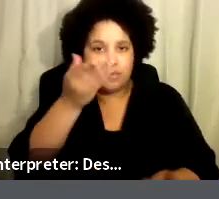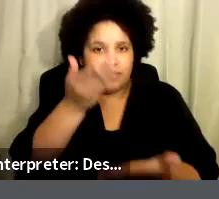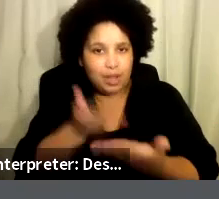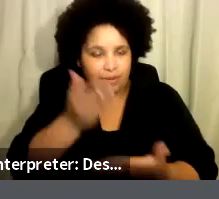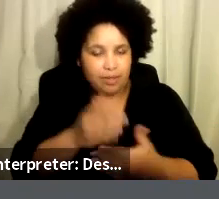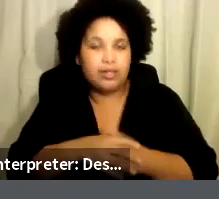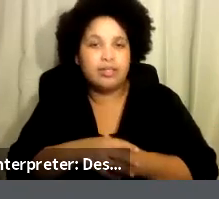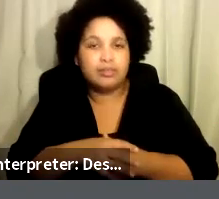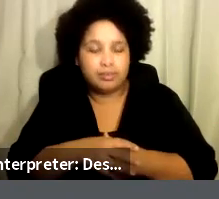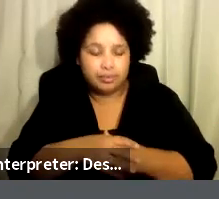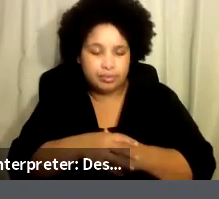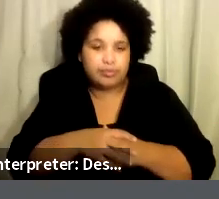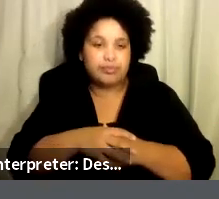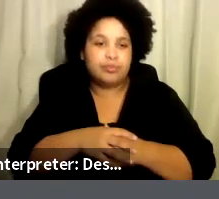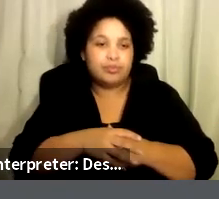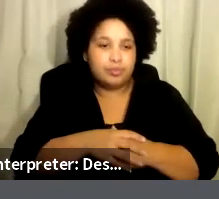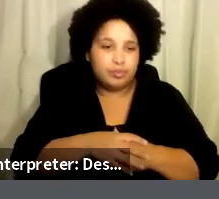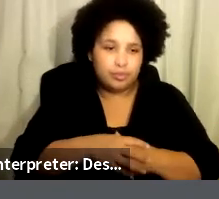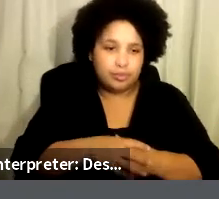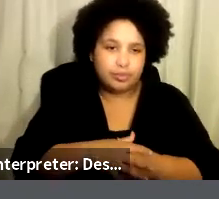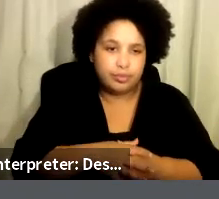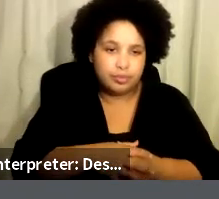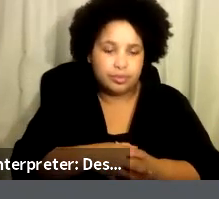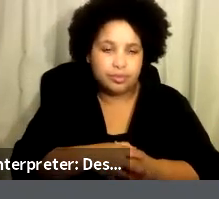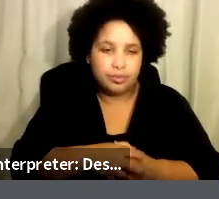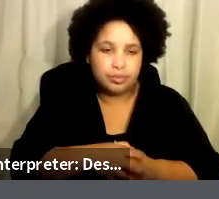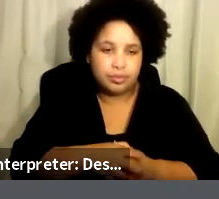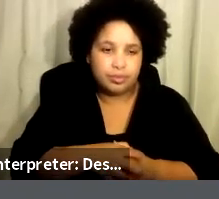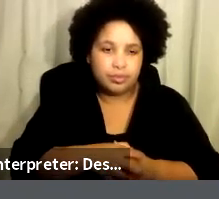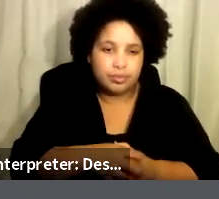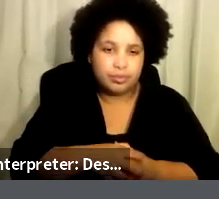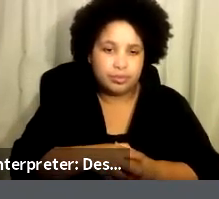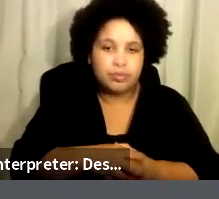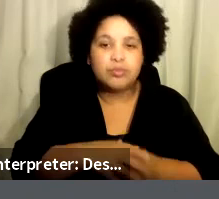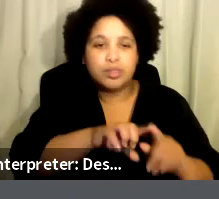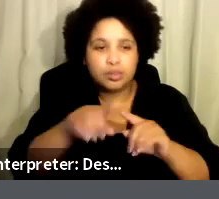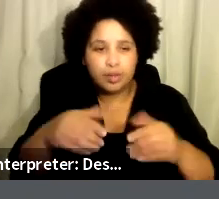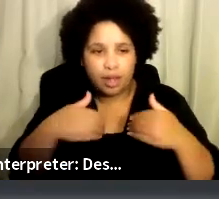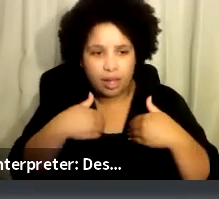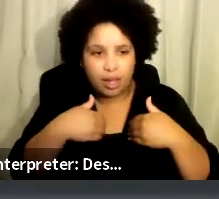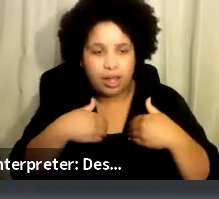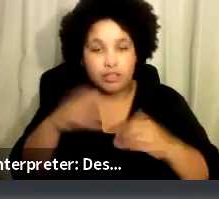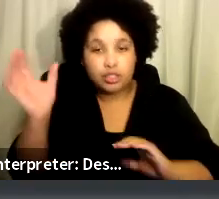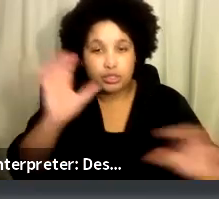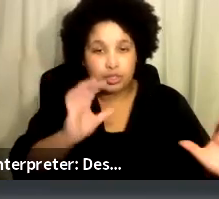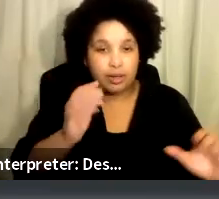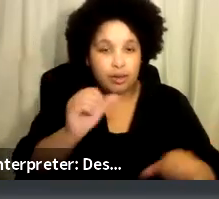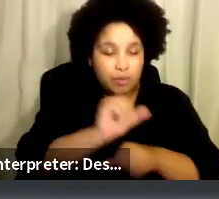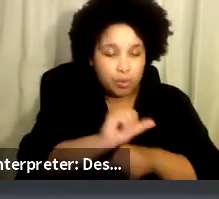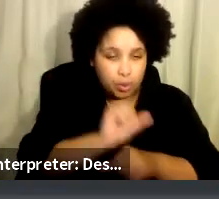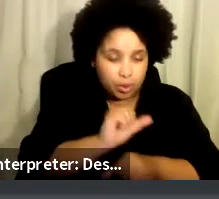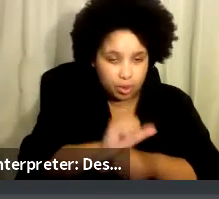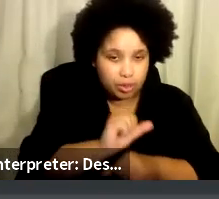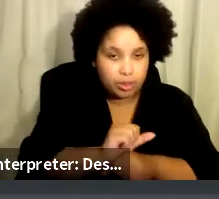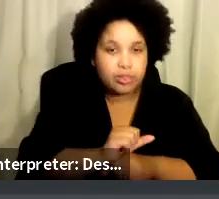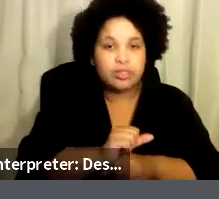are claiming that their income is. We also have this seeking employment form. You mentioned